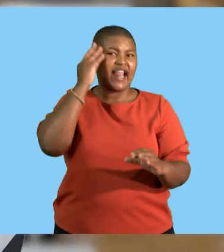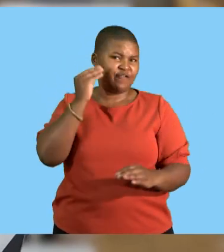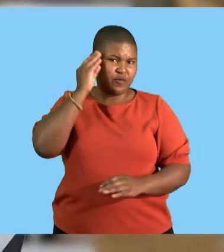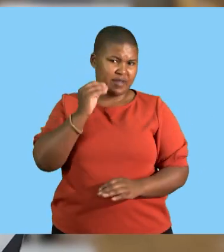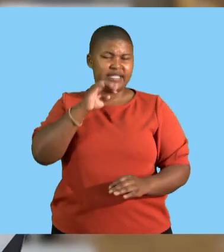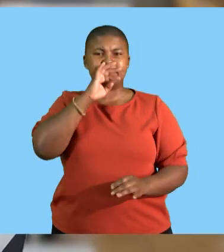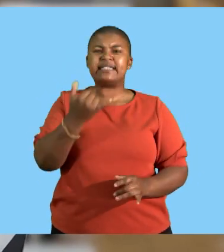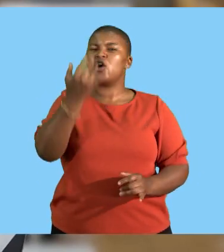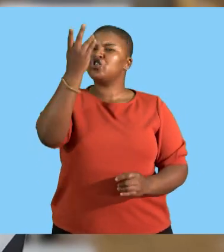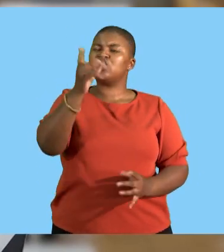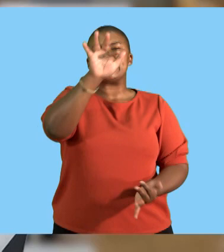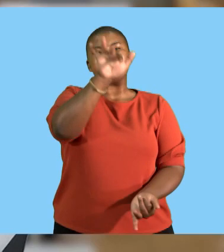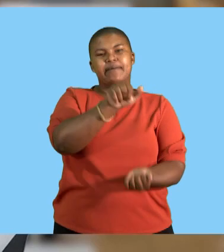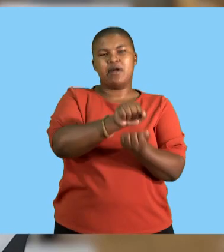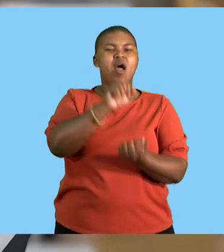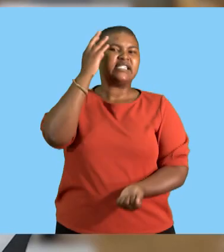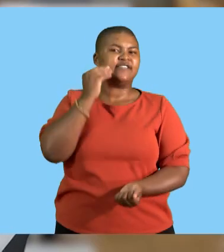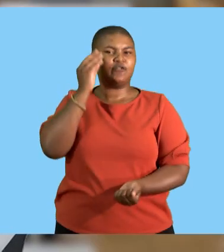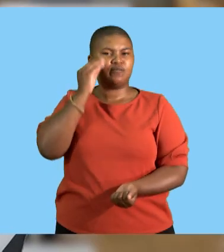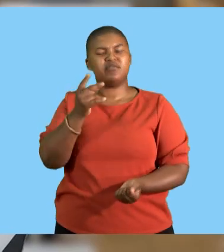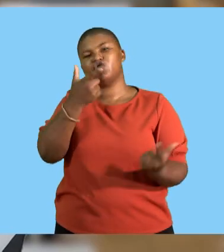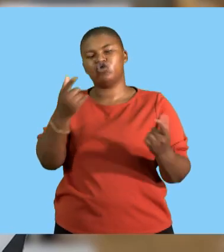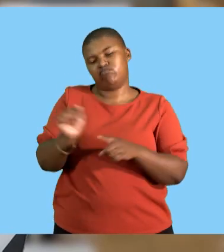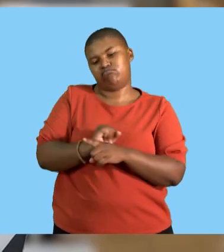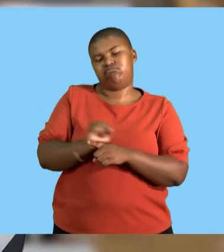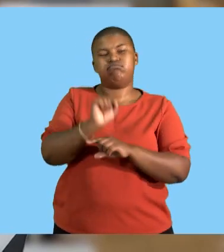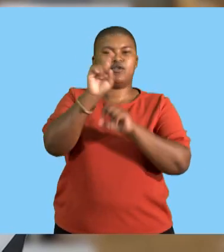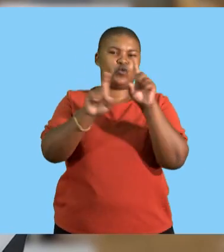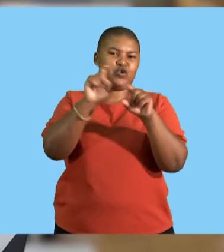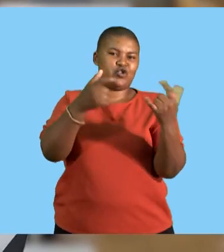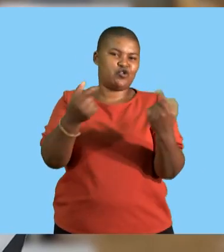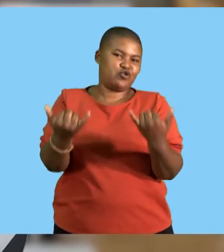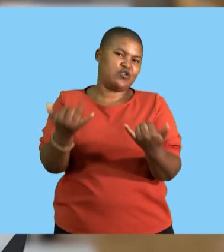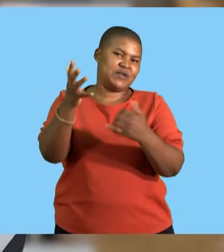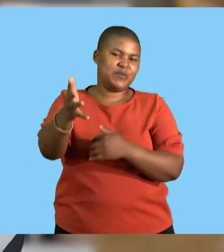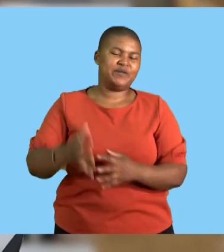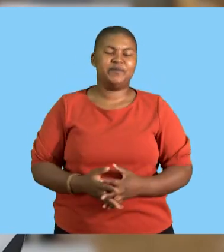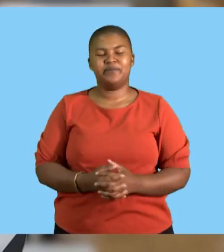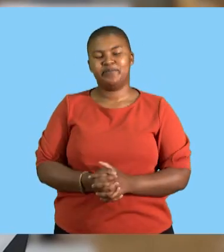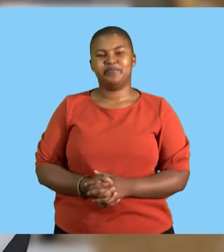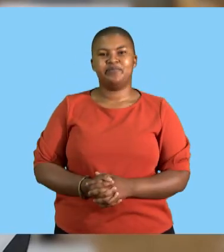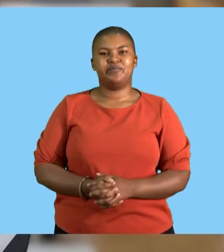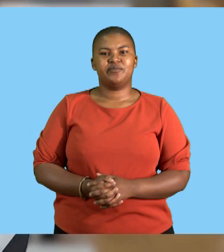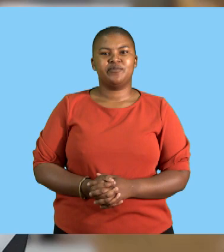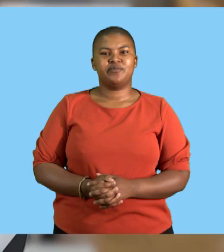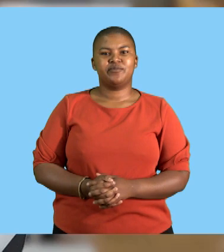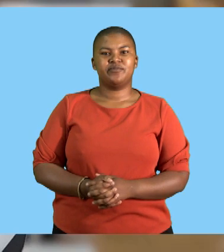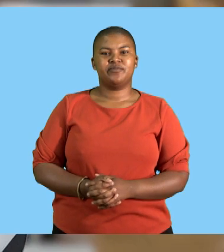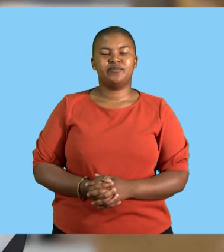will be looking at summarizing data and doing practice and application questions.